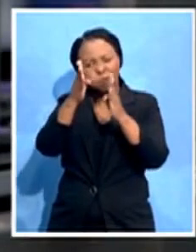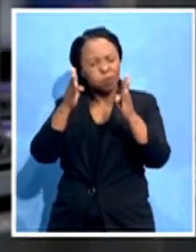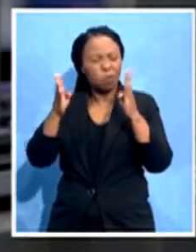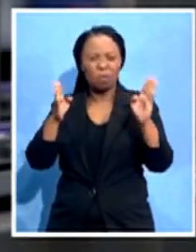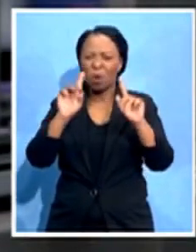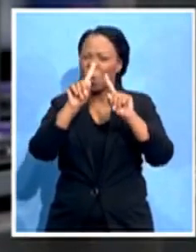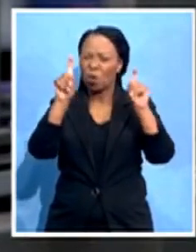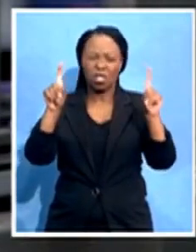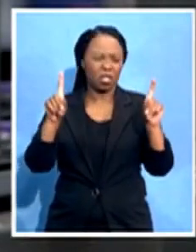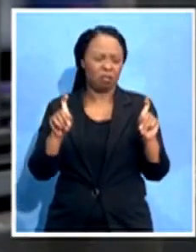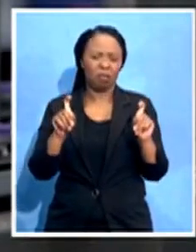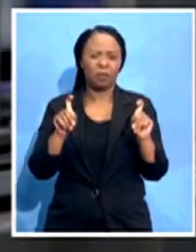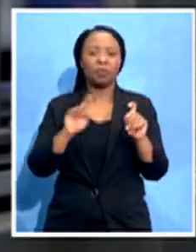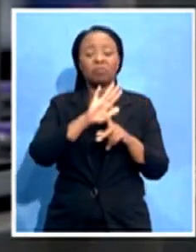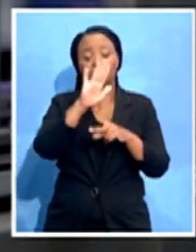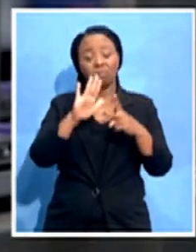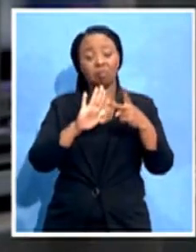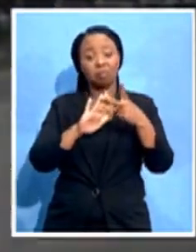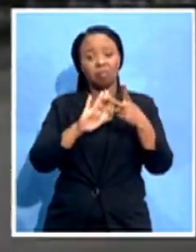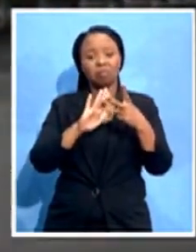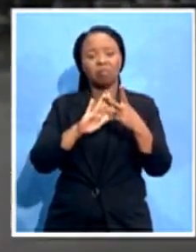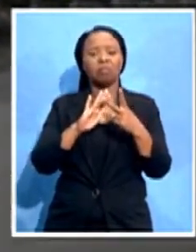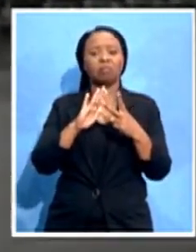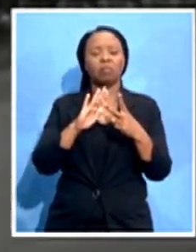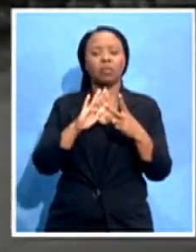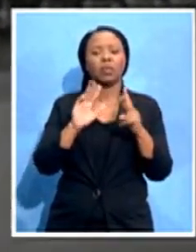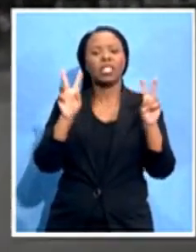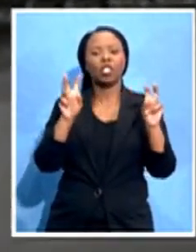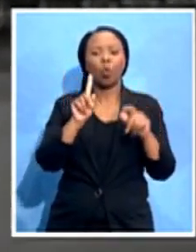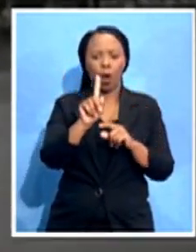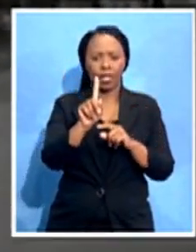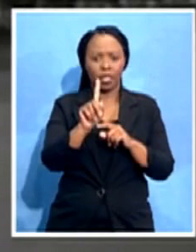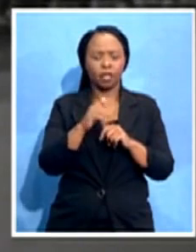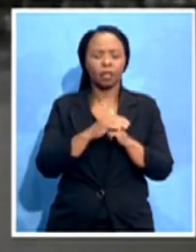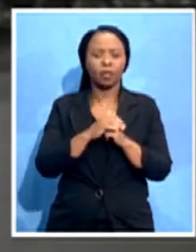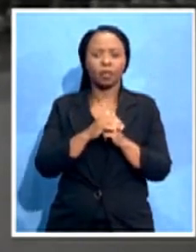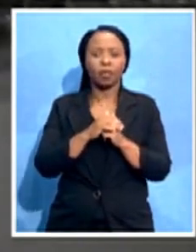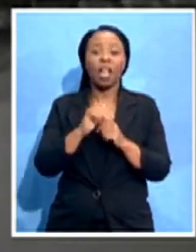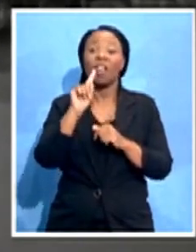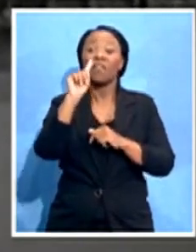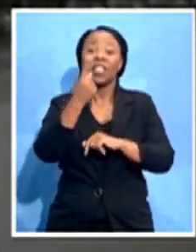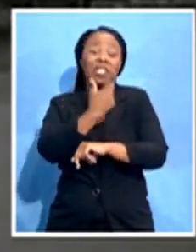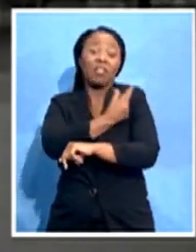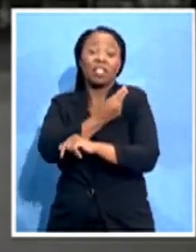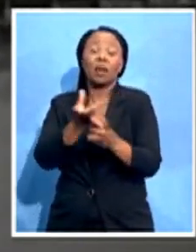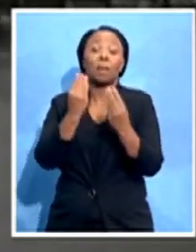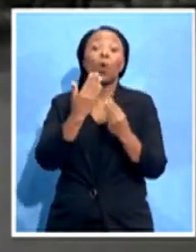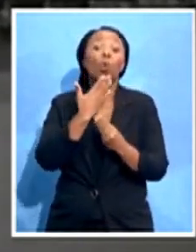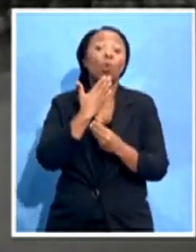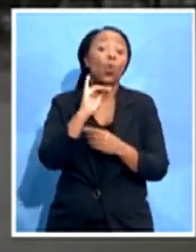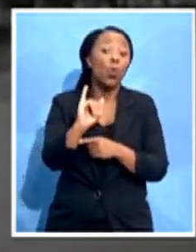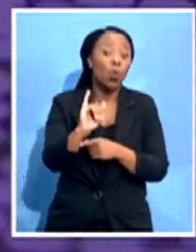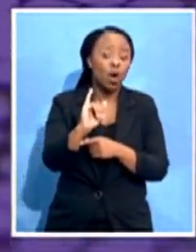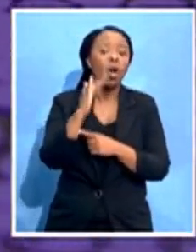in Zimbabwe was also who is going to get the vaccine first. Yes, we hear about the frontline workers, but also there